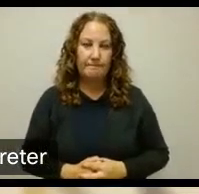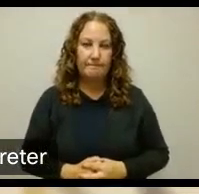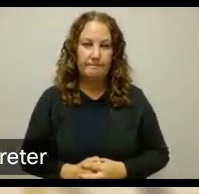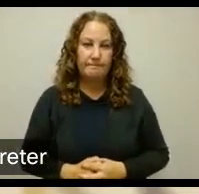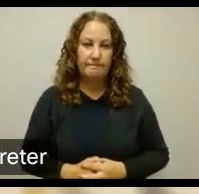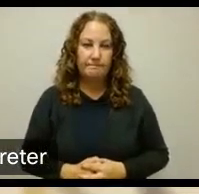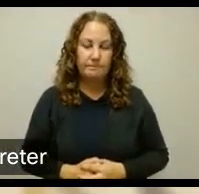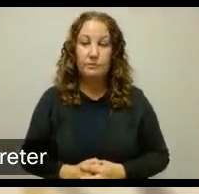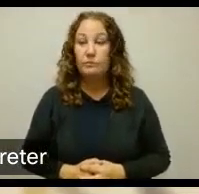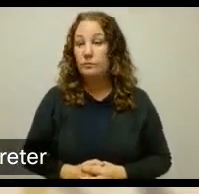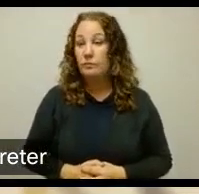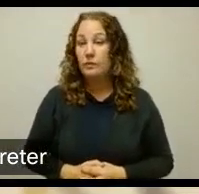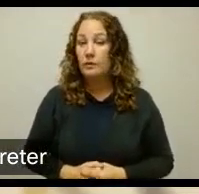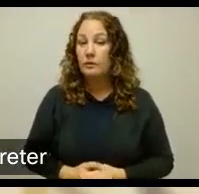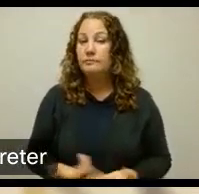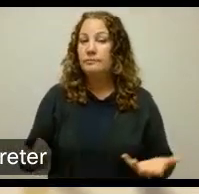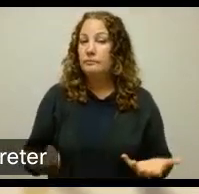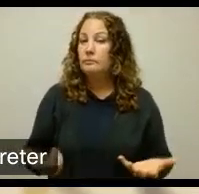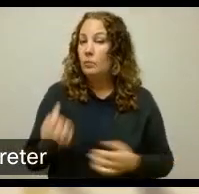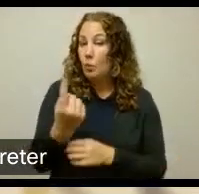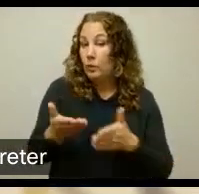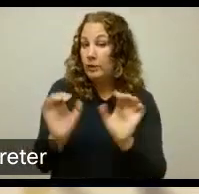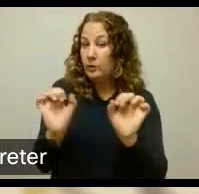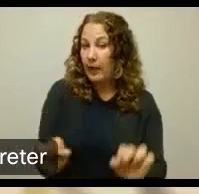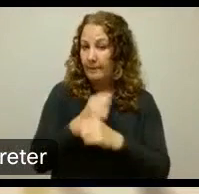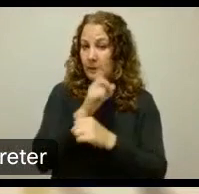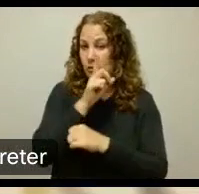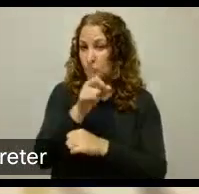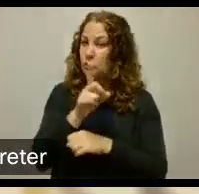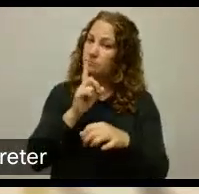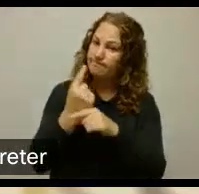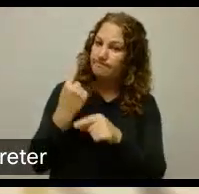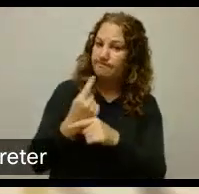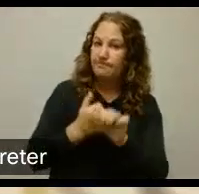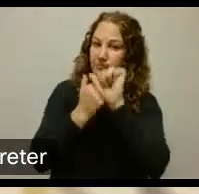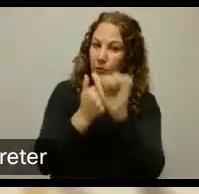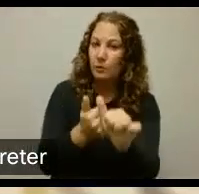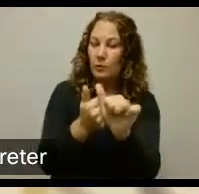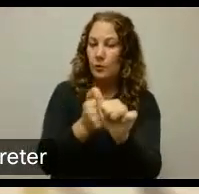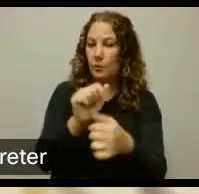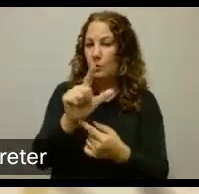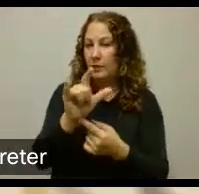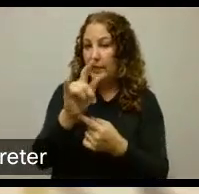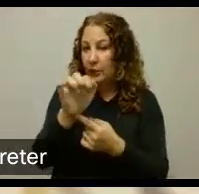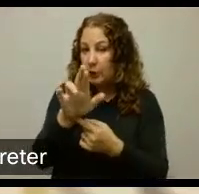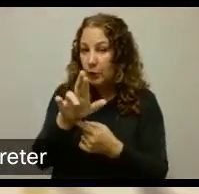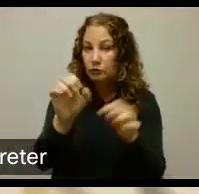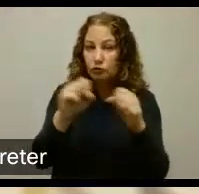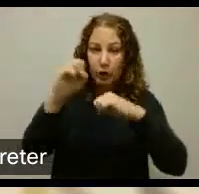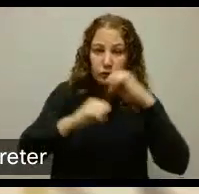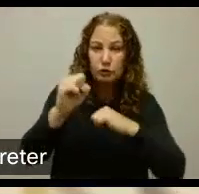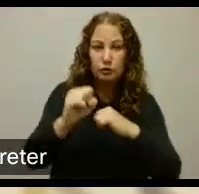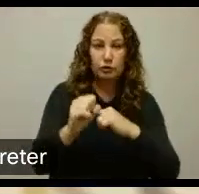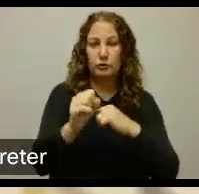So one way that you can ensure that you have followed linear structure or good